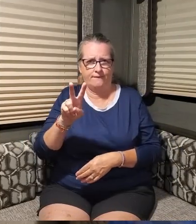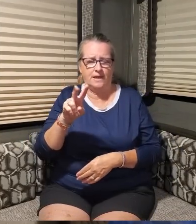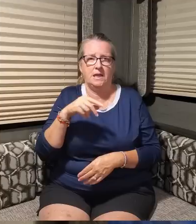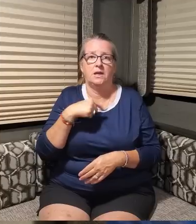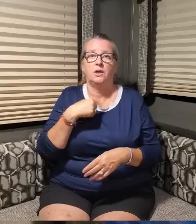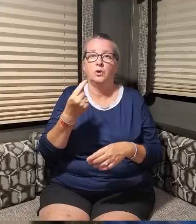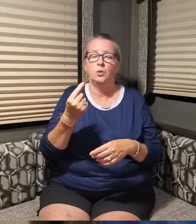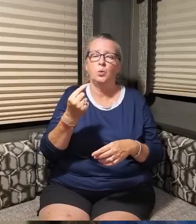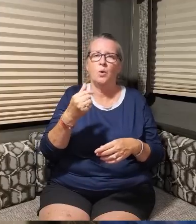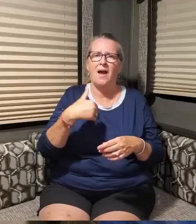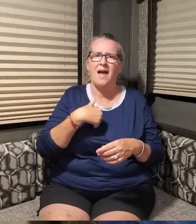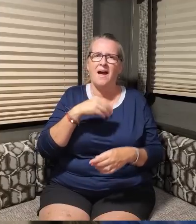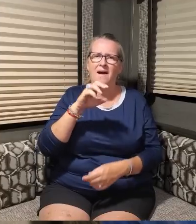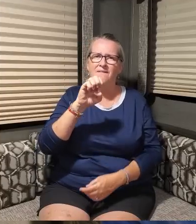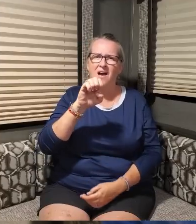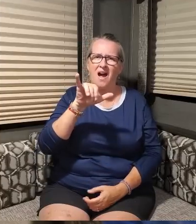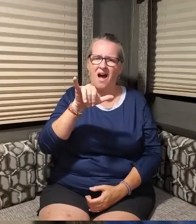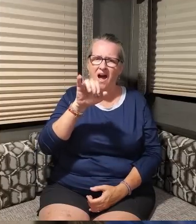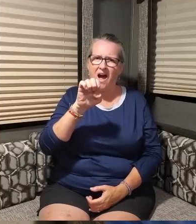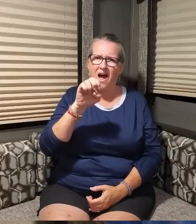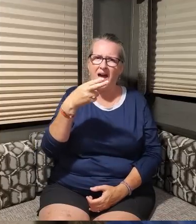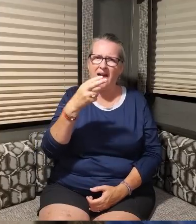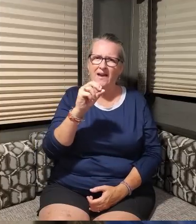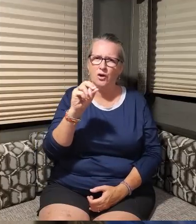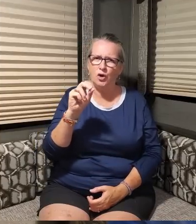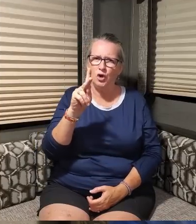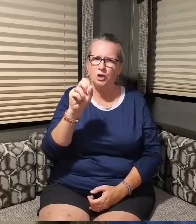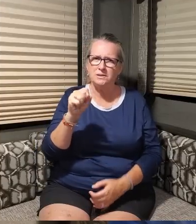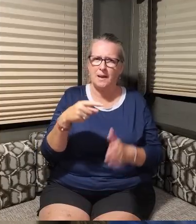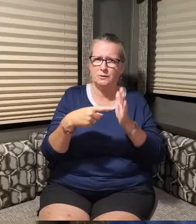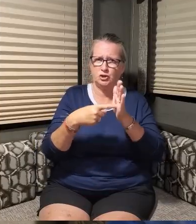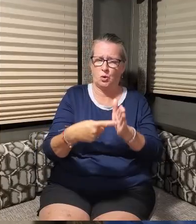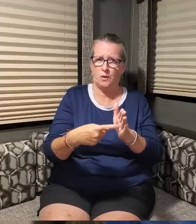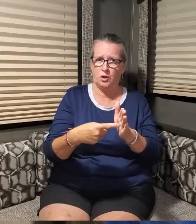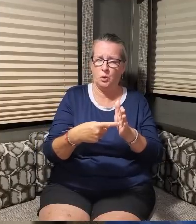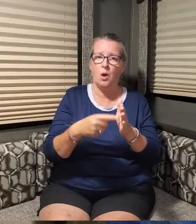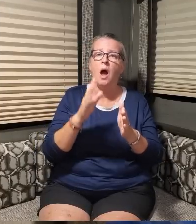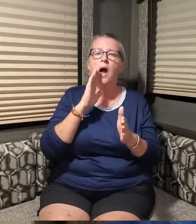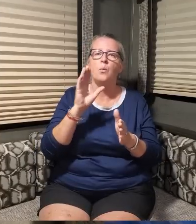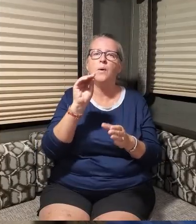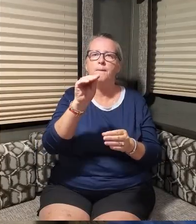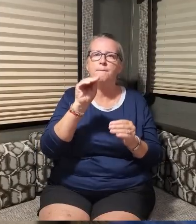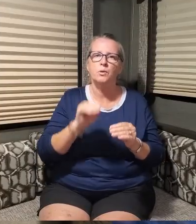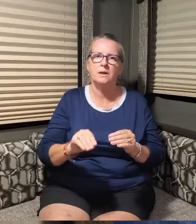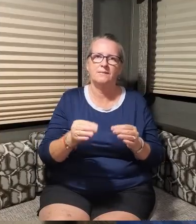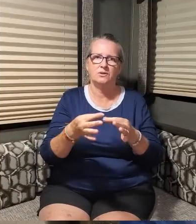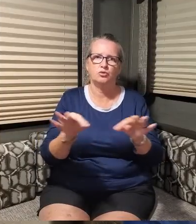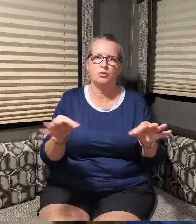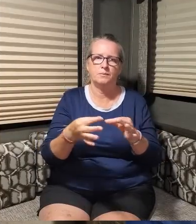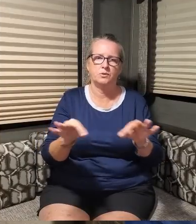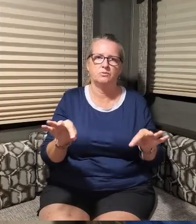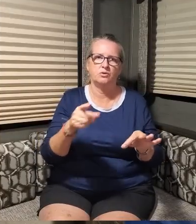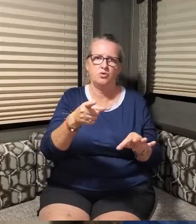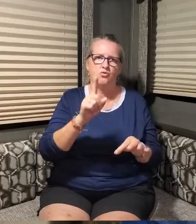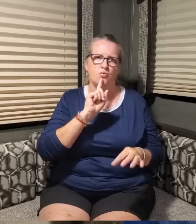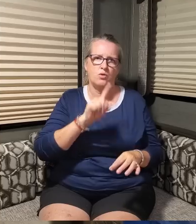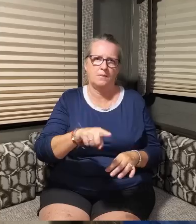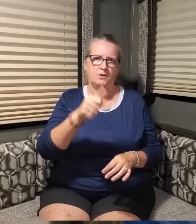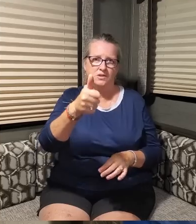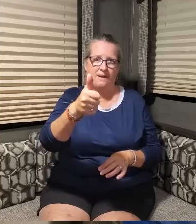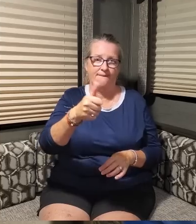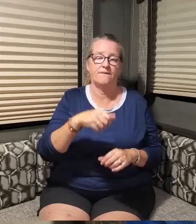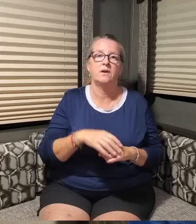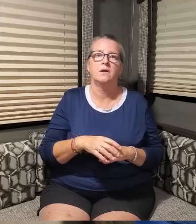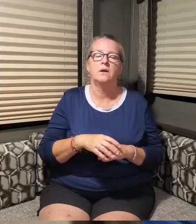and I will put these little eye hooks that I'm about to show you in the description. So if you want to order these, you can order them